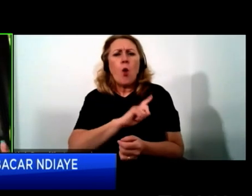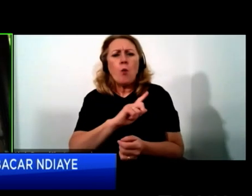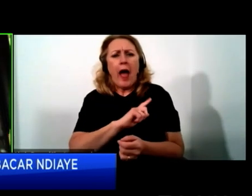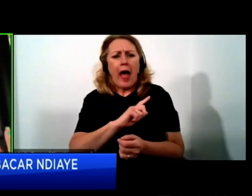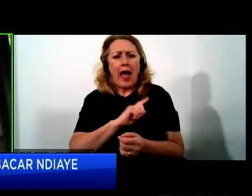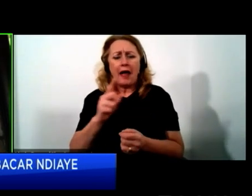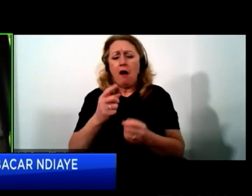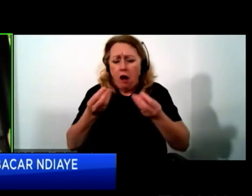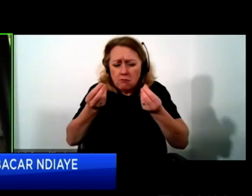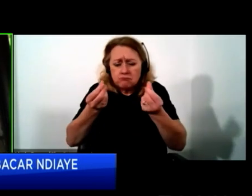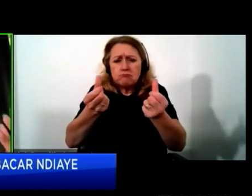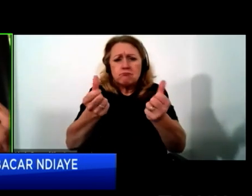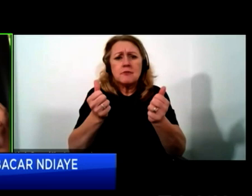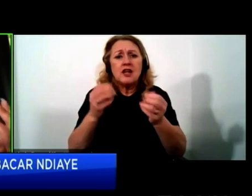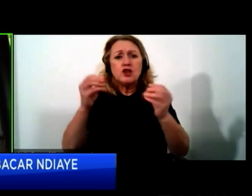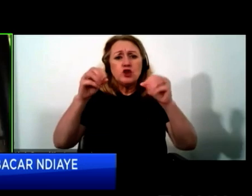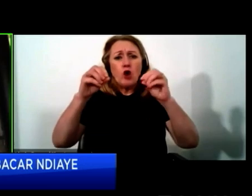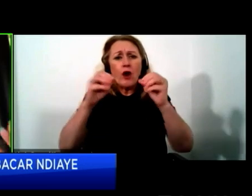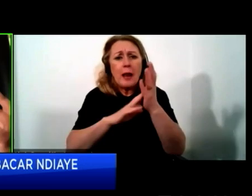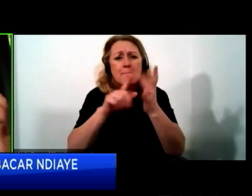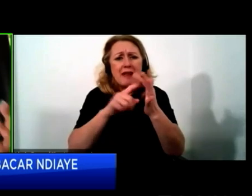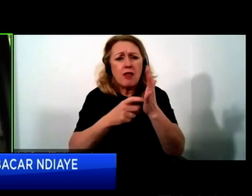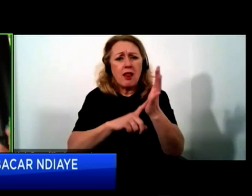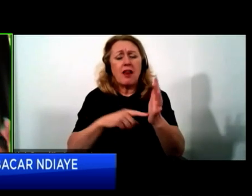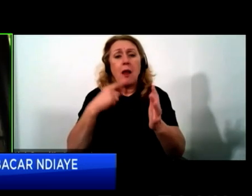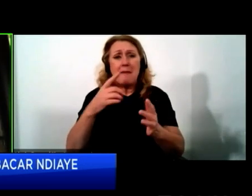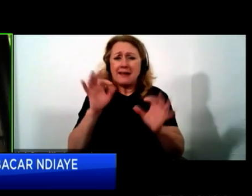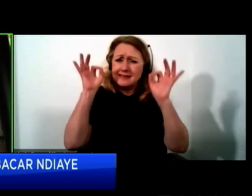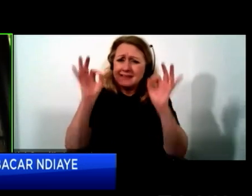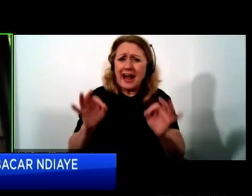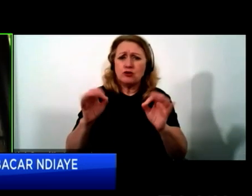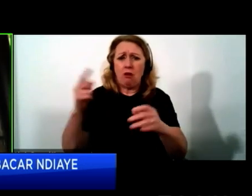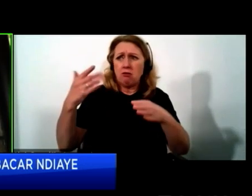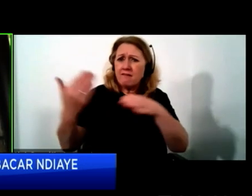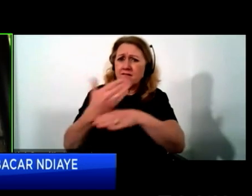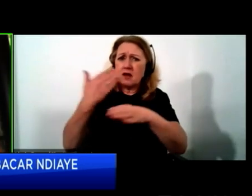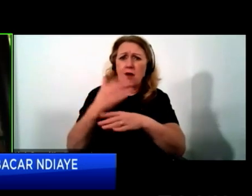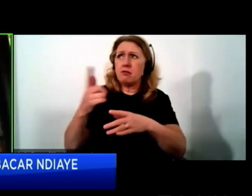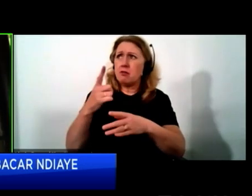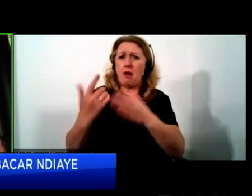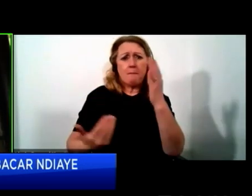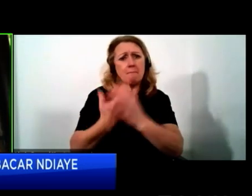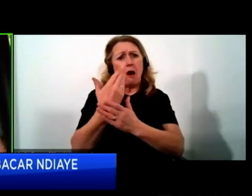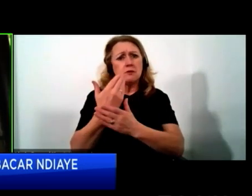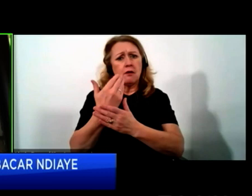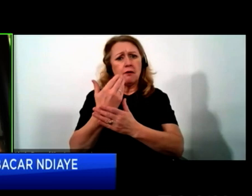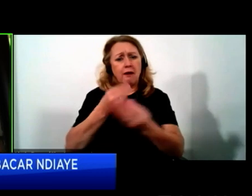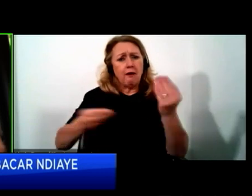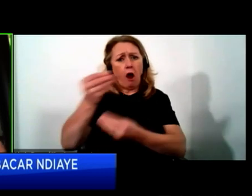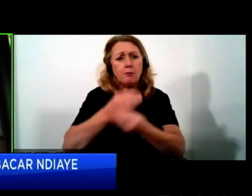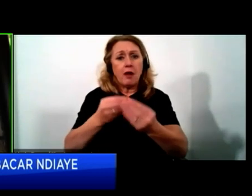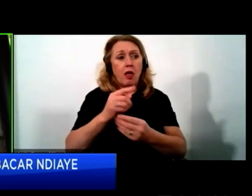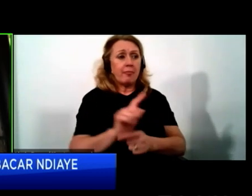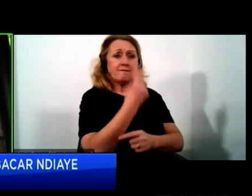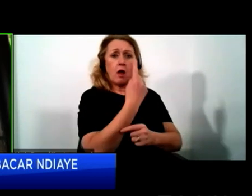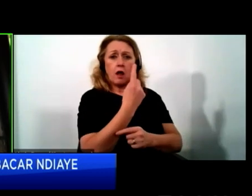our mineral-rich soil make elements essential to the functioning of the modern economy while the first people of the planet